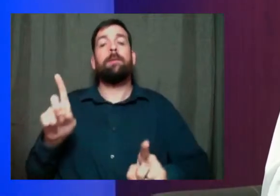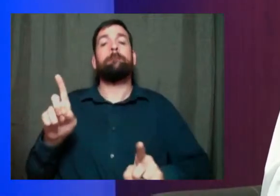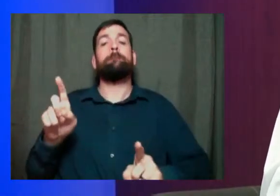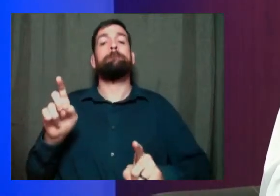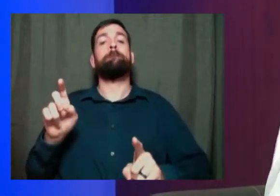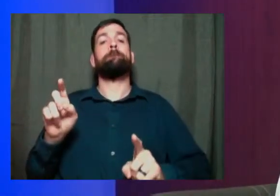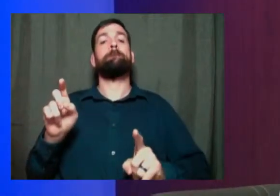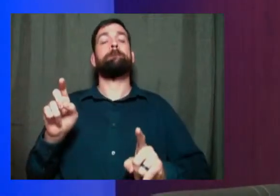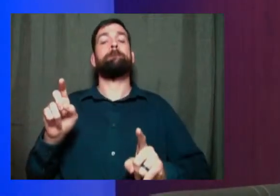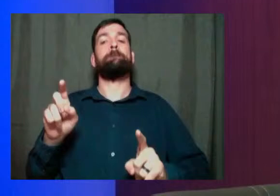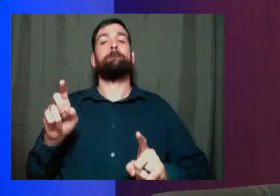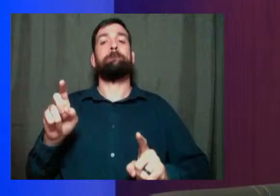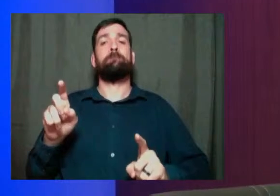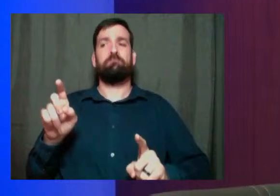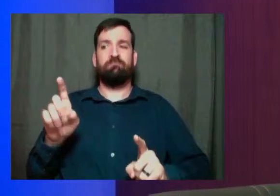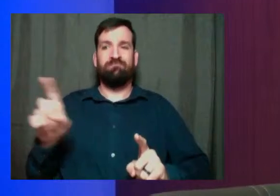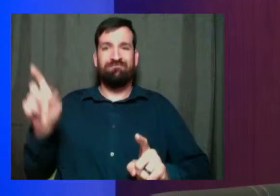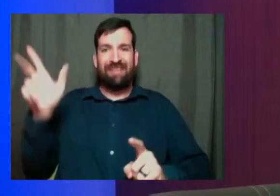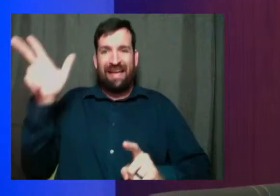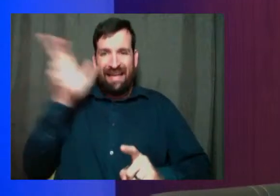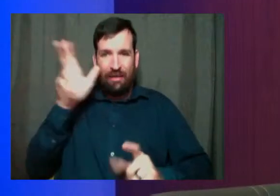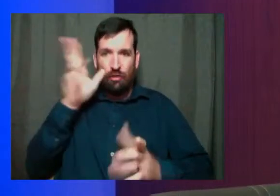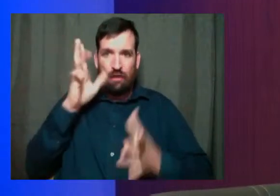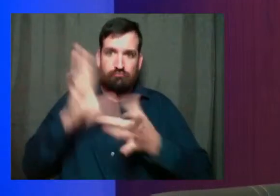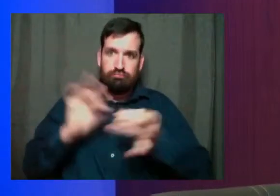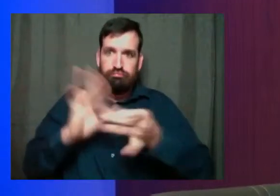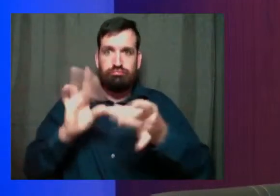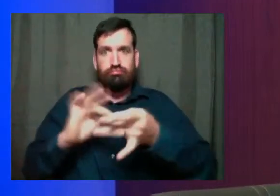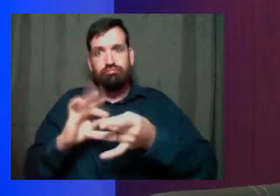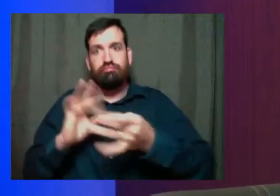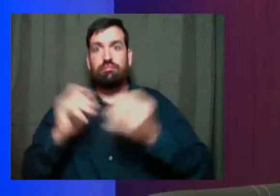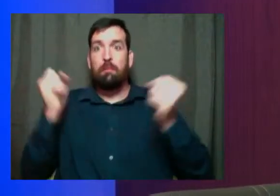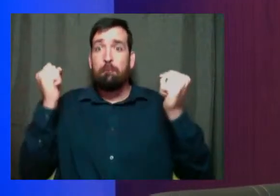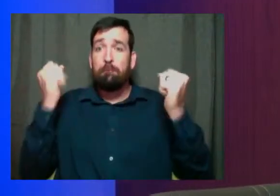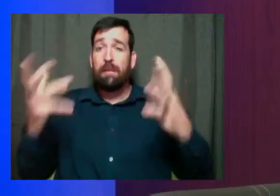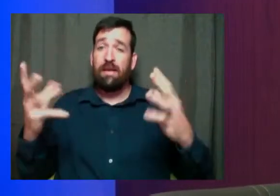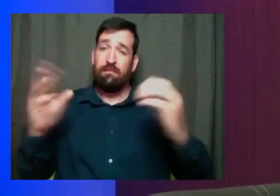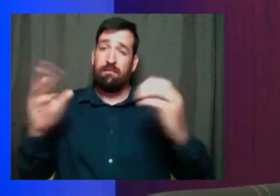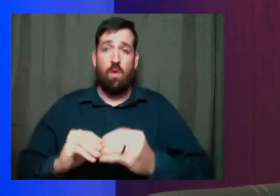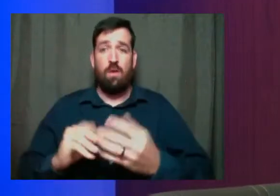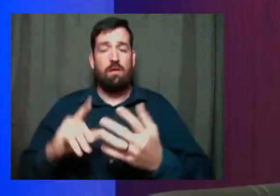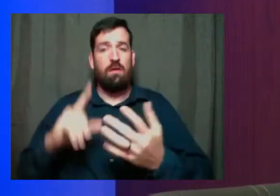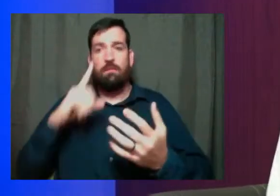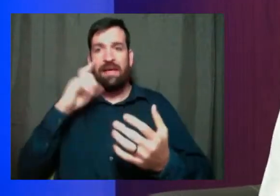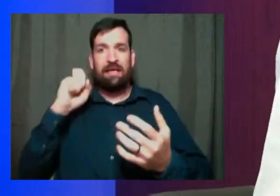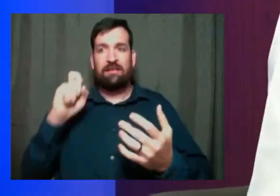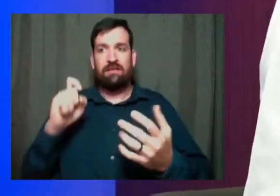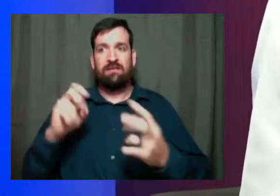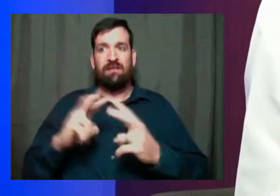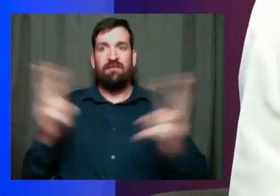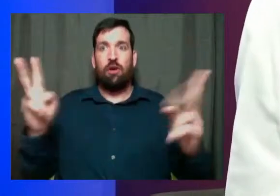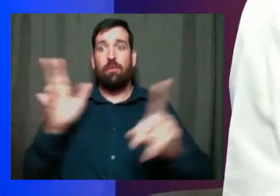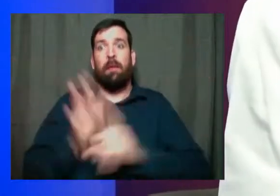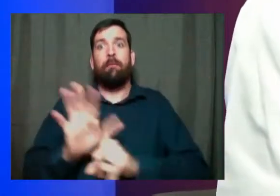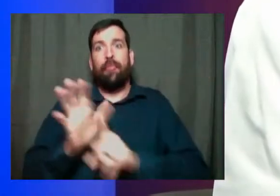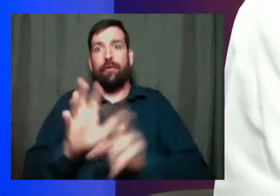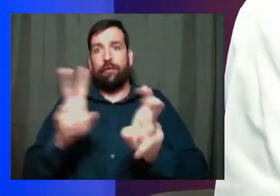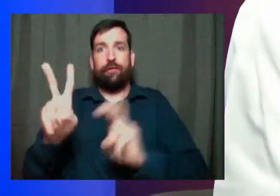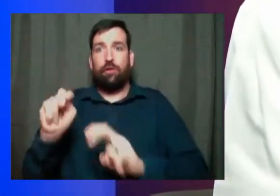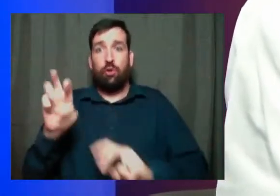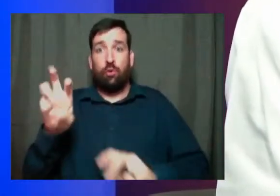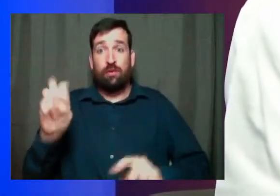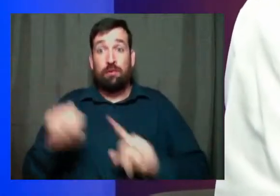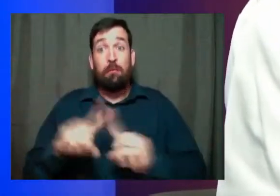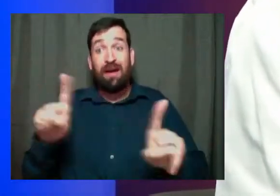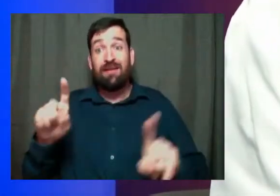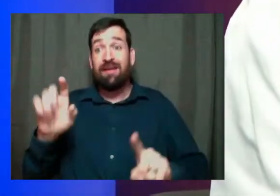I think you're just hearing about it so much more because it's so hot as far as news go. But actually, influenza has a lot of